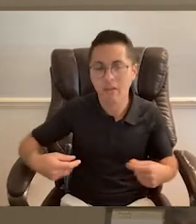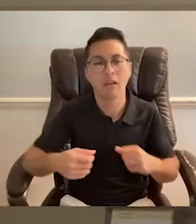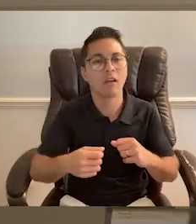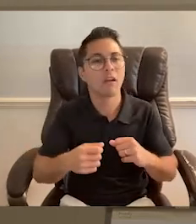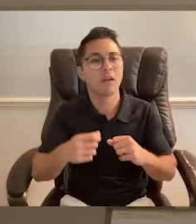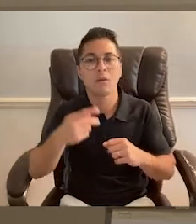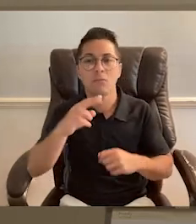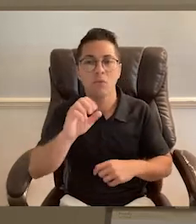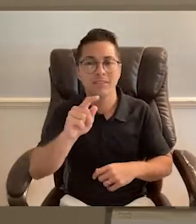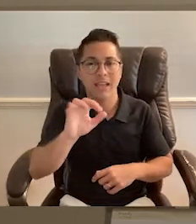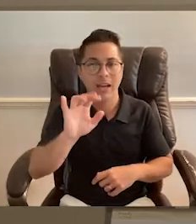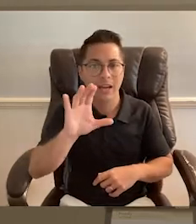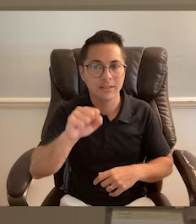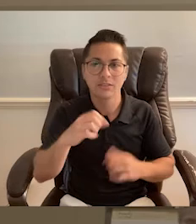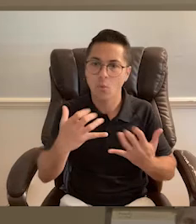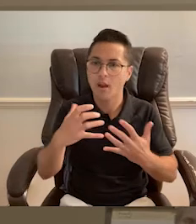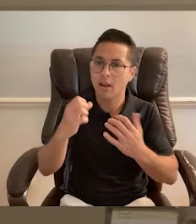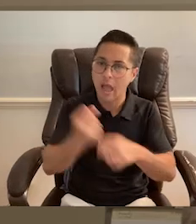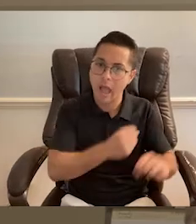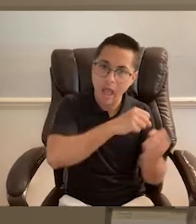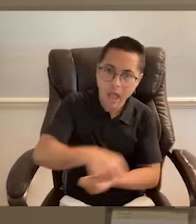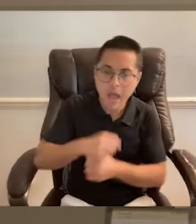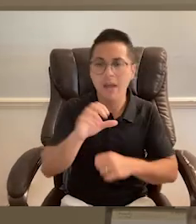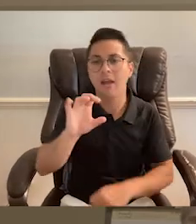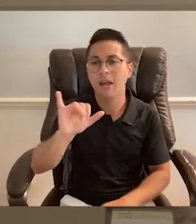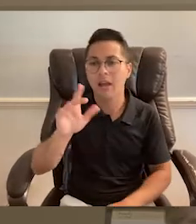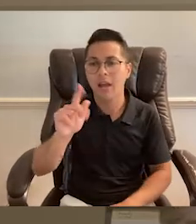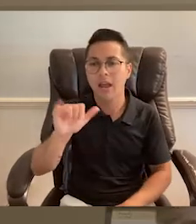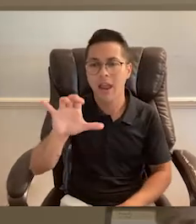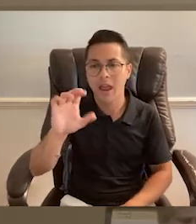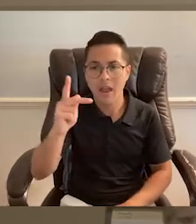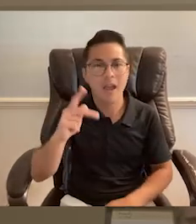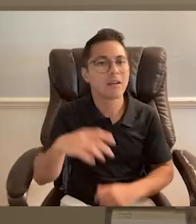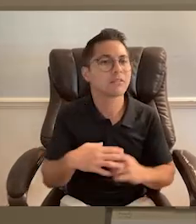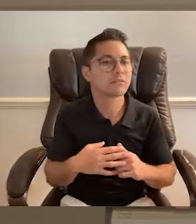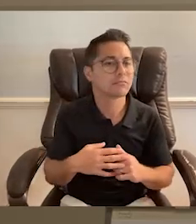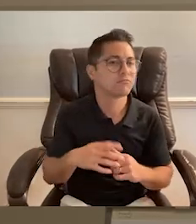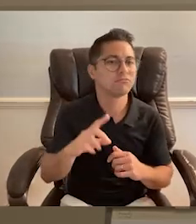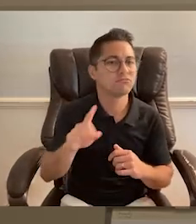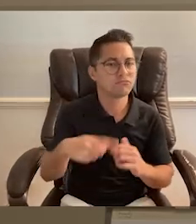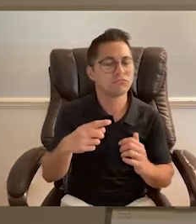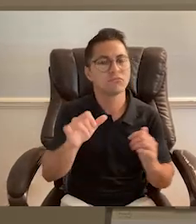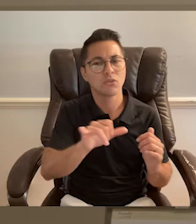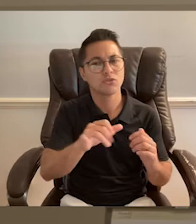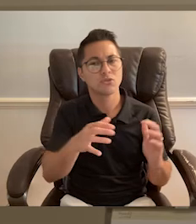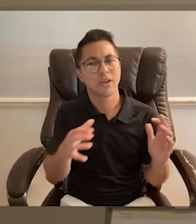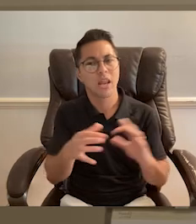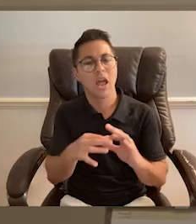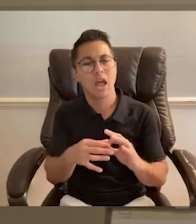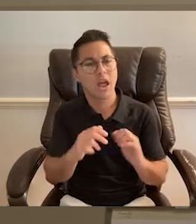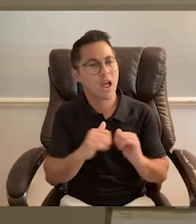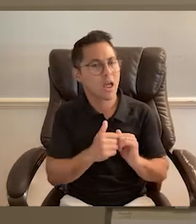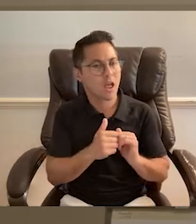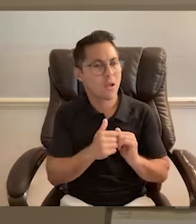the tricycle that they designed, and they actually designed this in a single semester. And the way the tricycle worked was he would